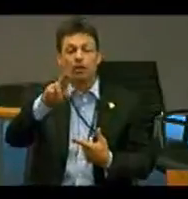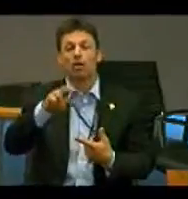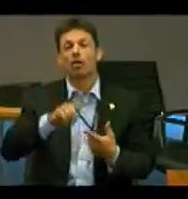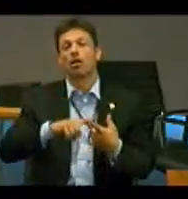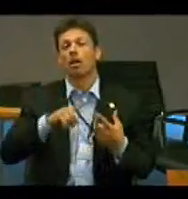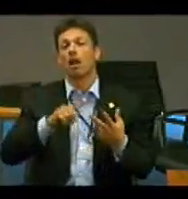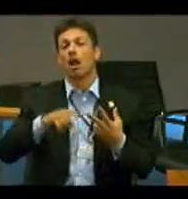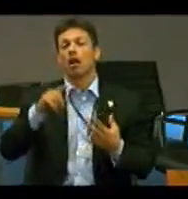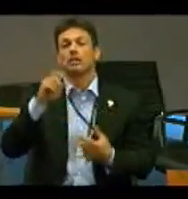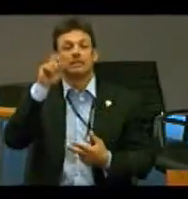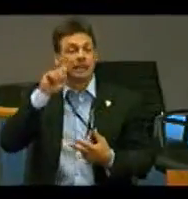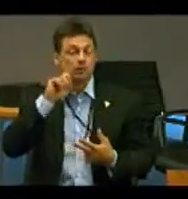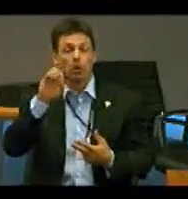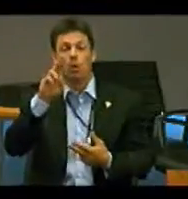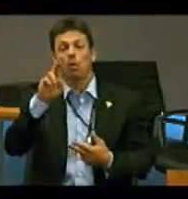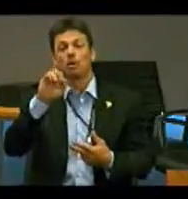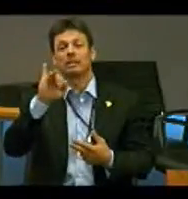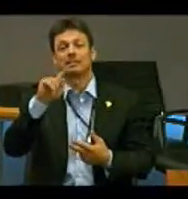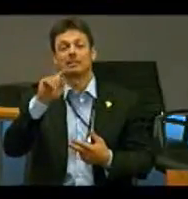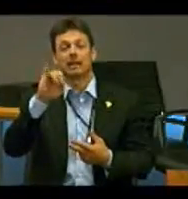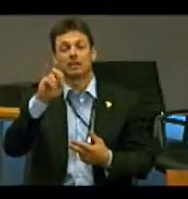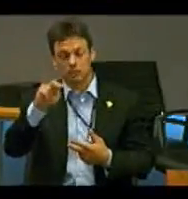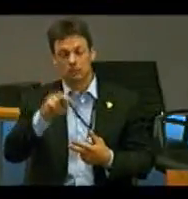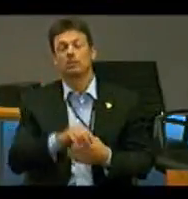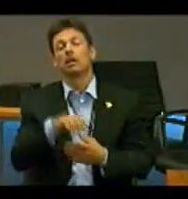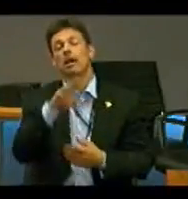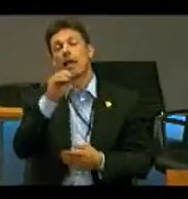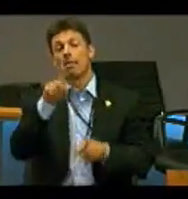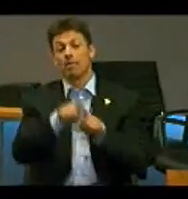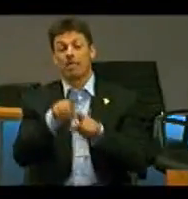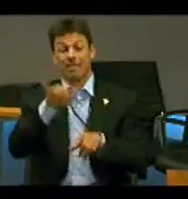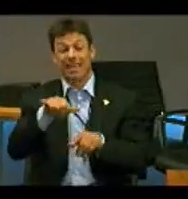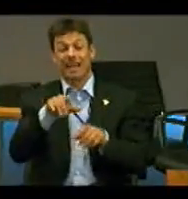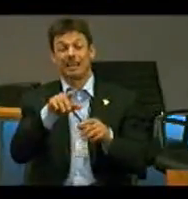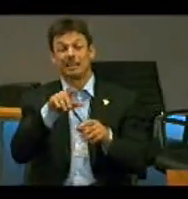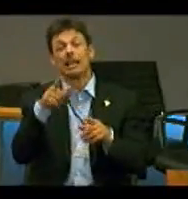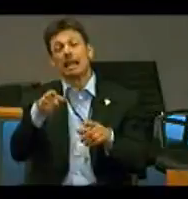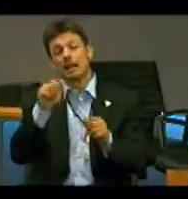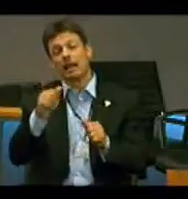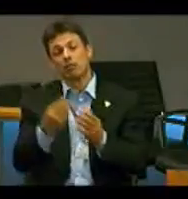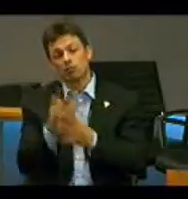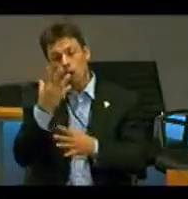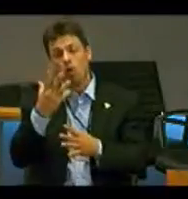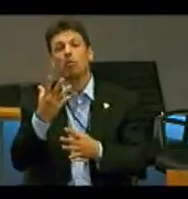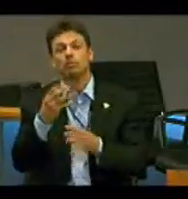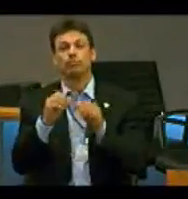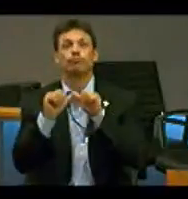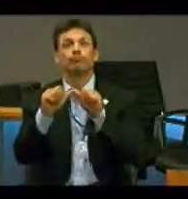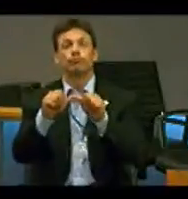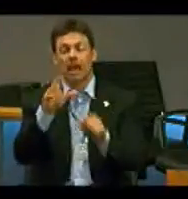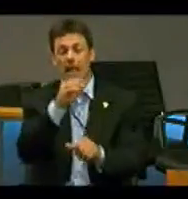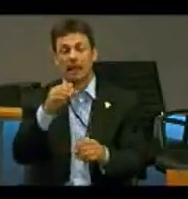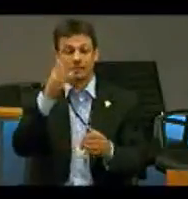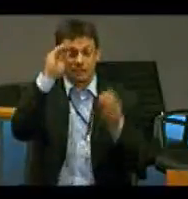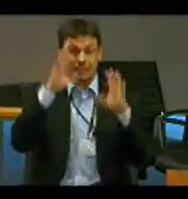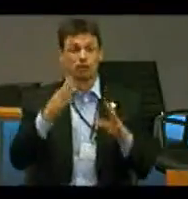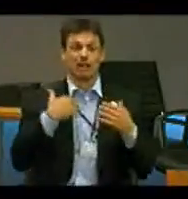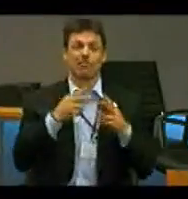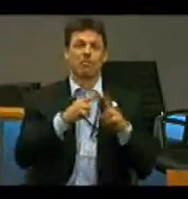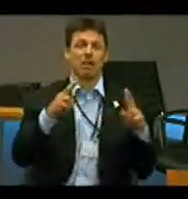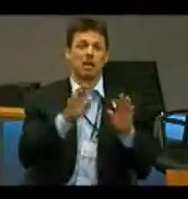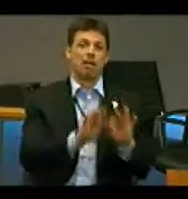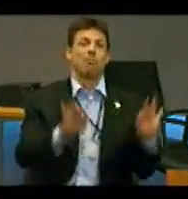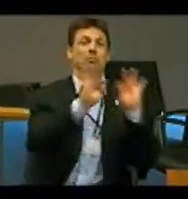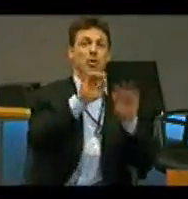tools that they need to thrive and learn, and that teachers have a very challenging and important job. I hope that most of